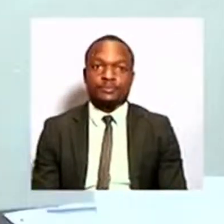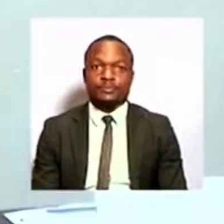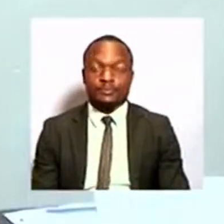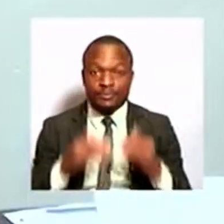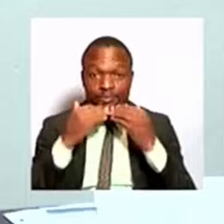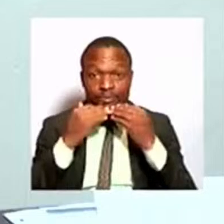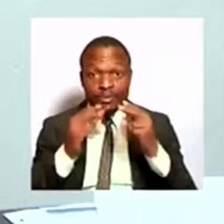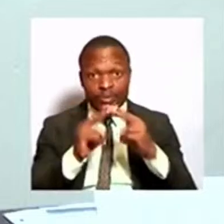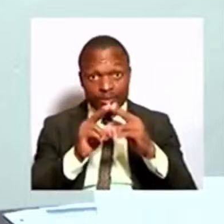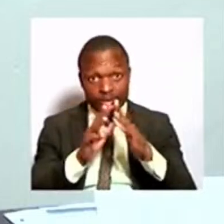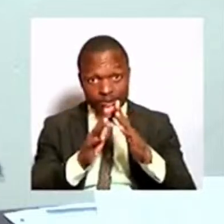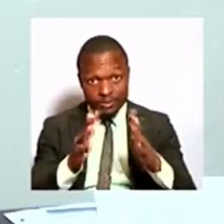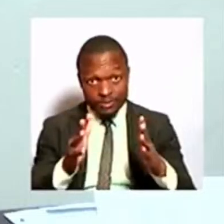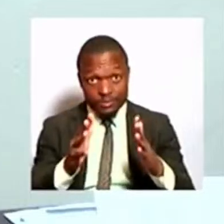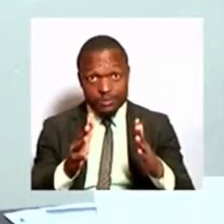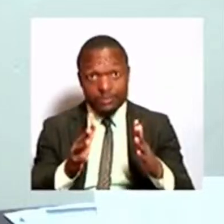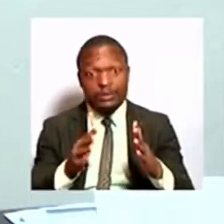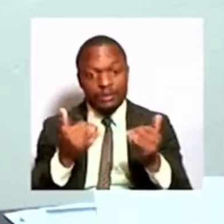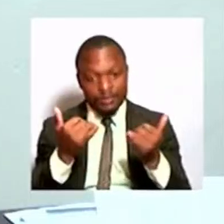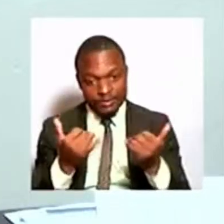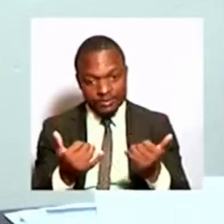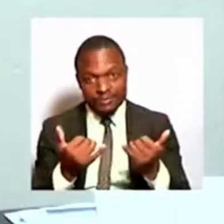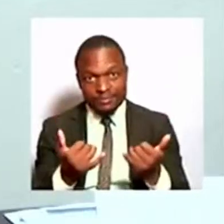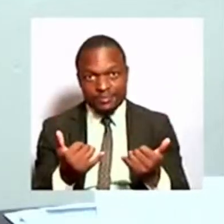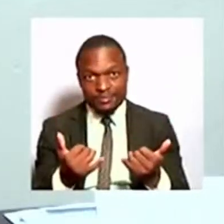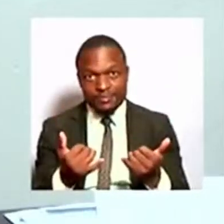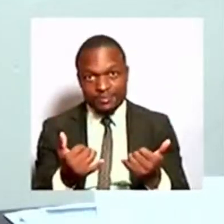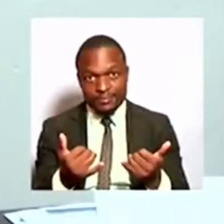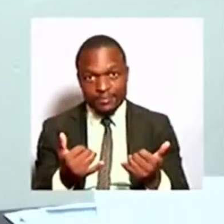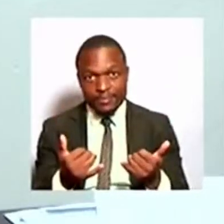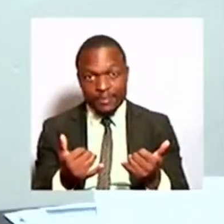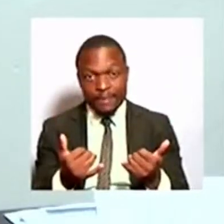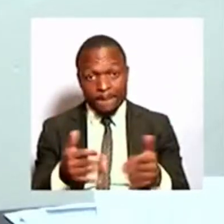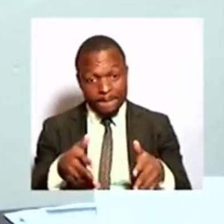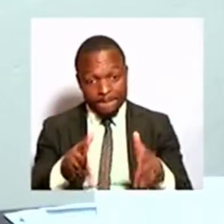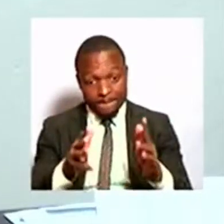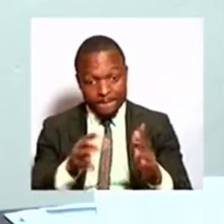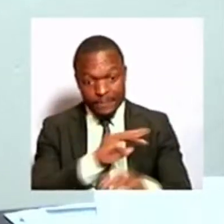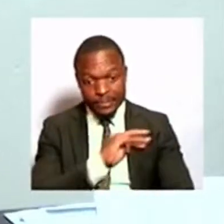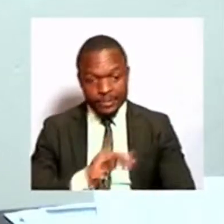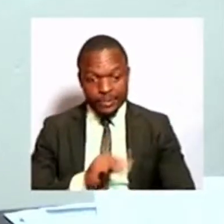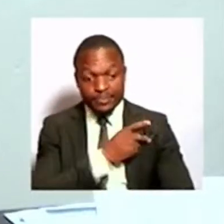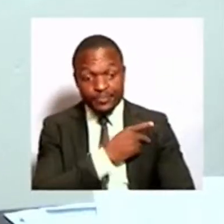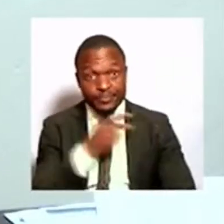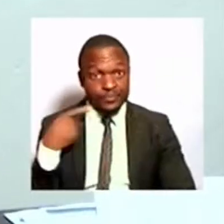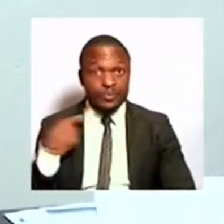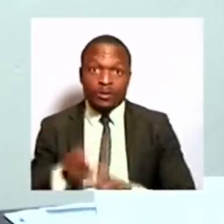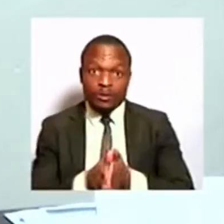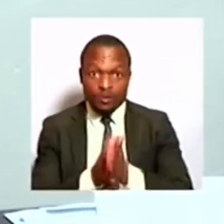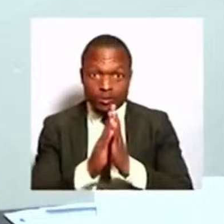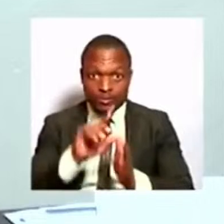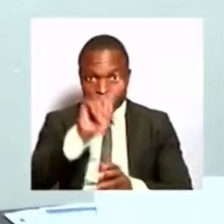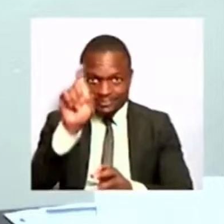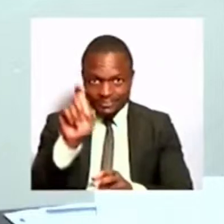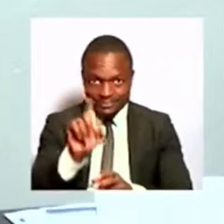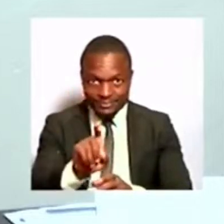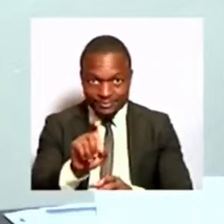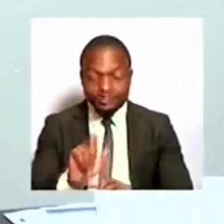Thank you very much, and we'll allow now the members of parliament to seek points of